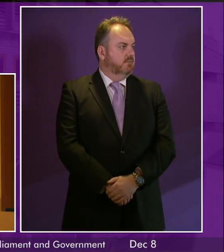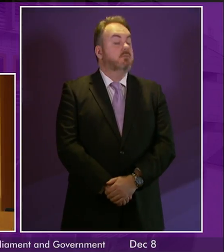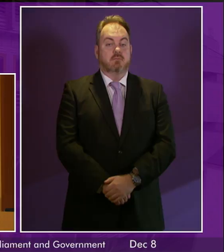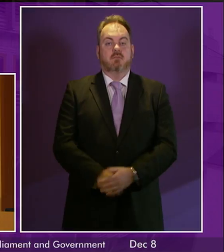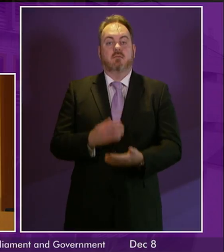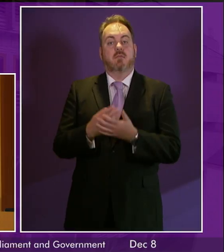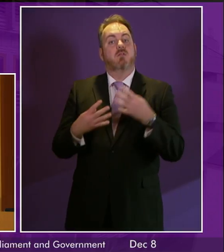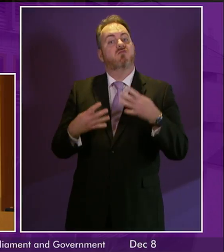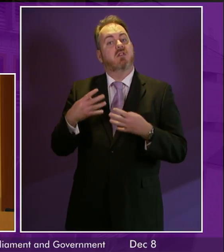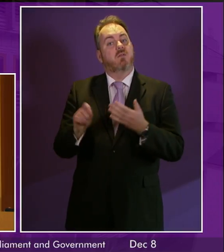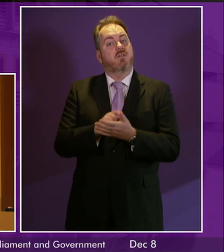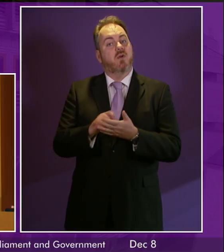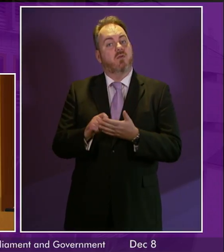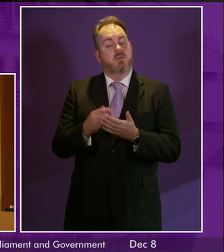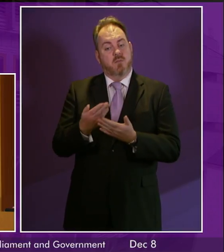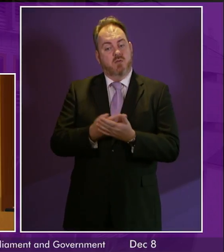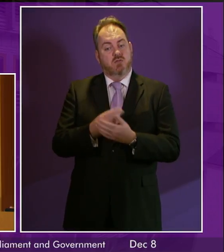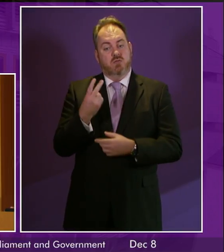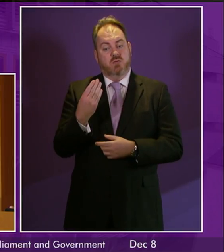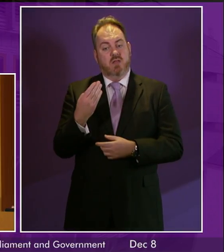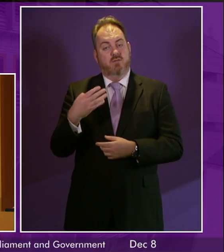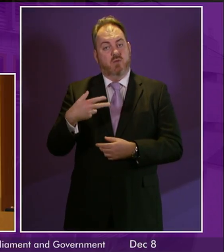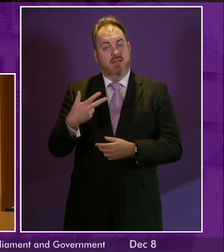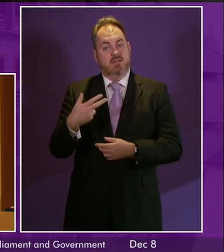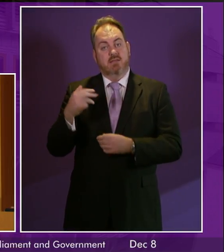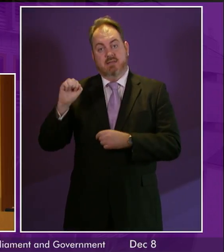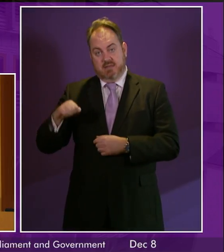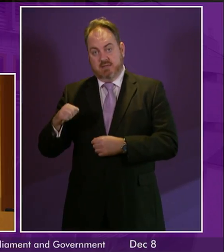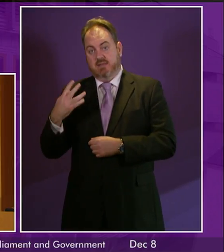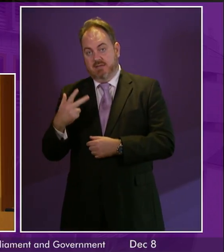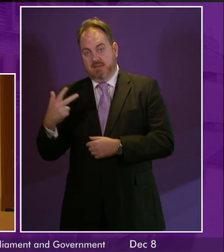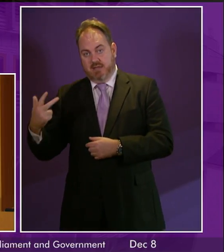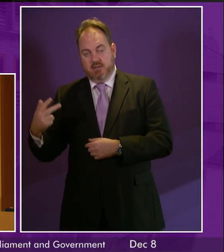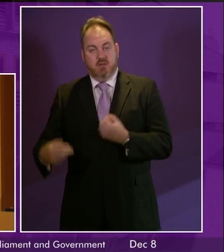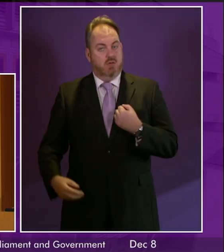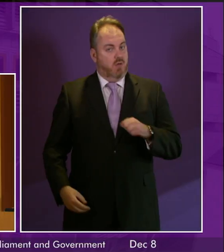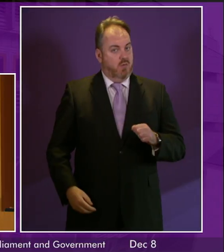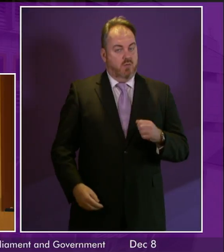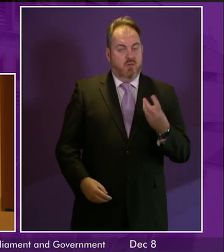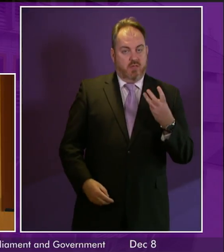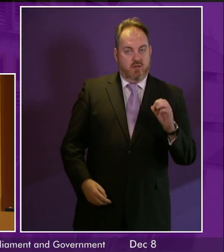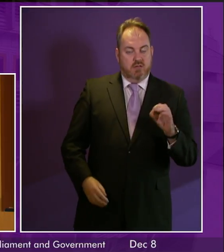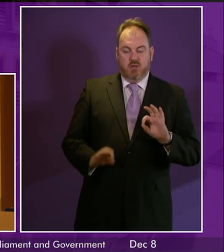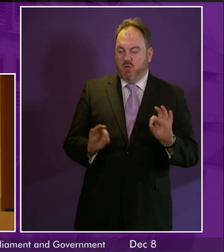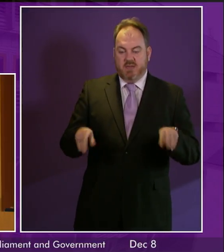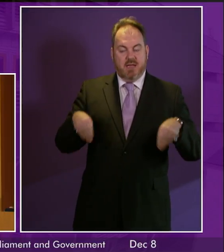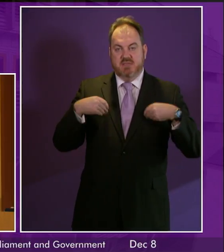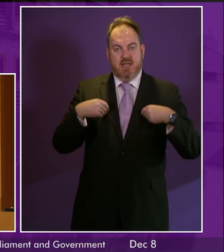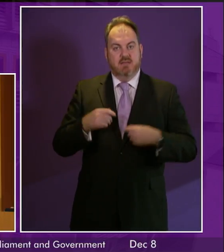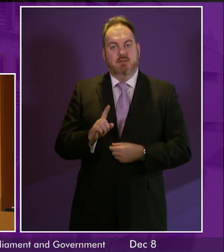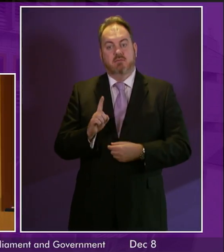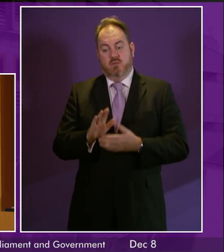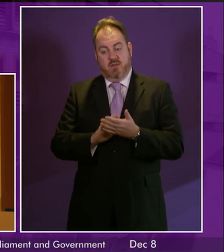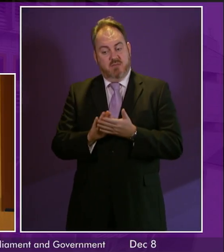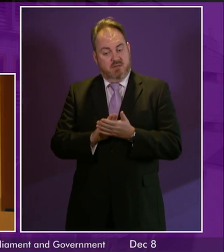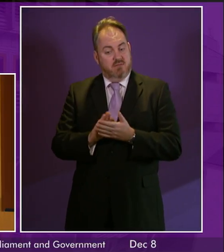The result of the vote on motion 2948 is yes 88, no 30. There were no abstentions. The motion as